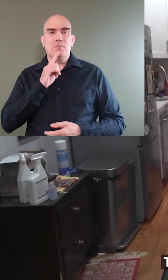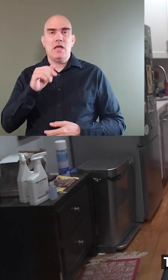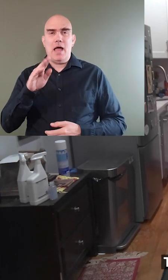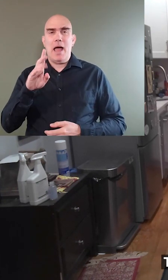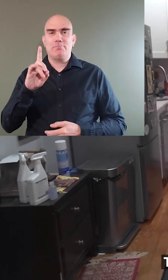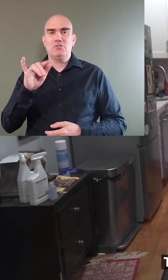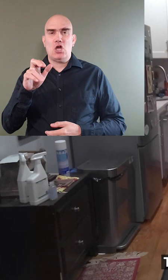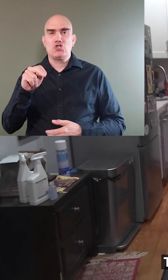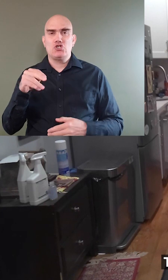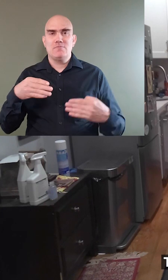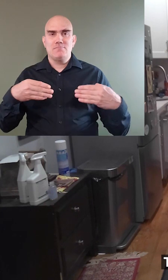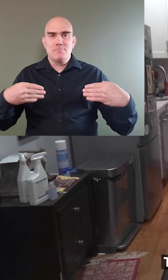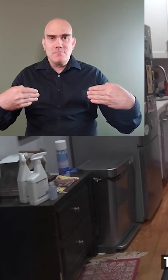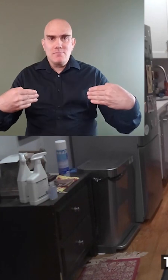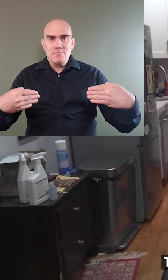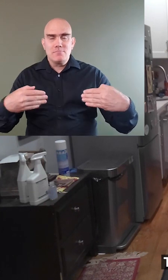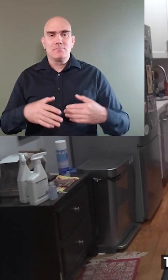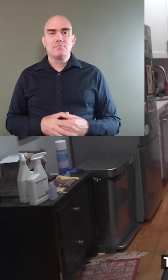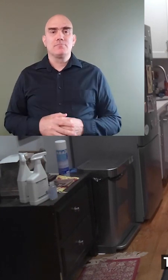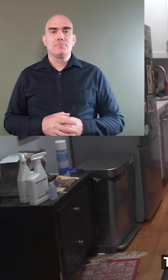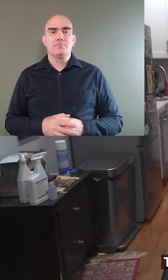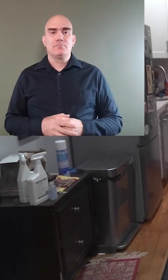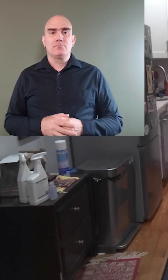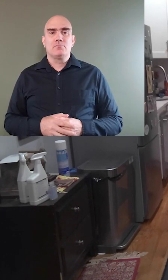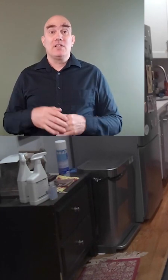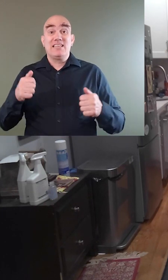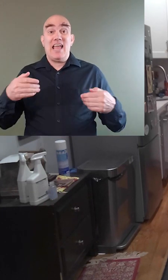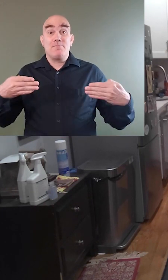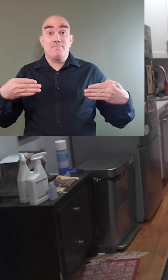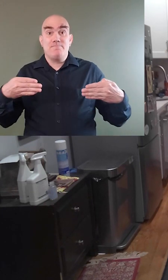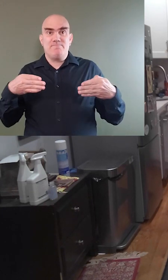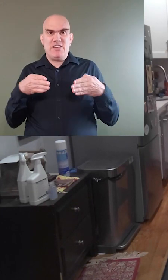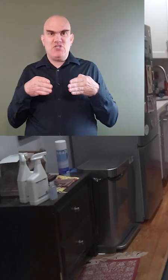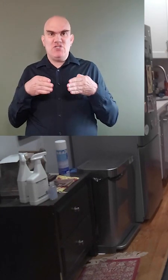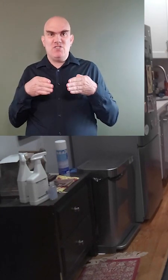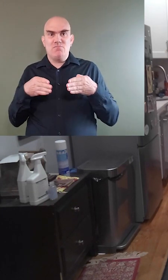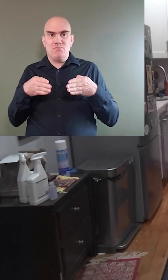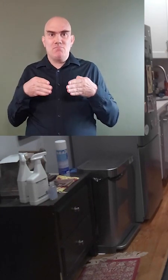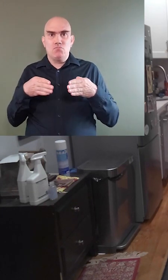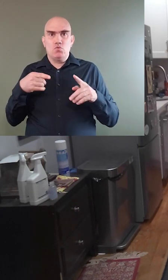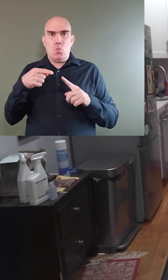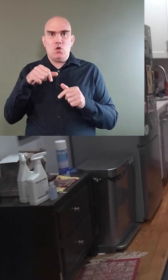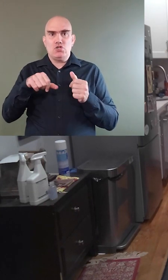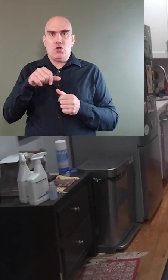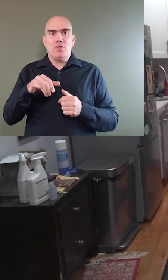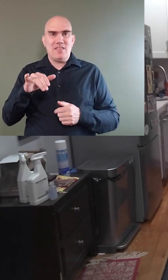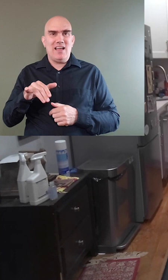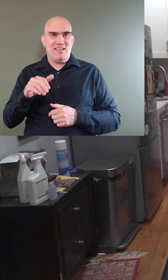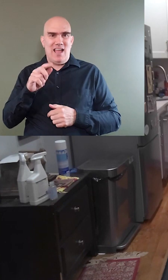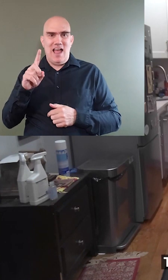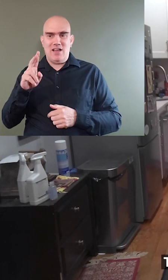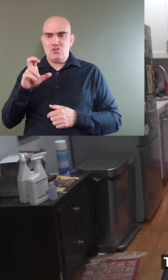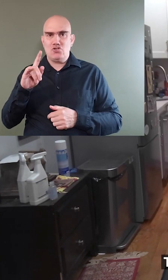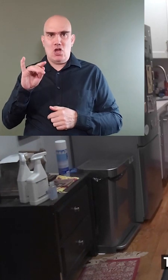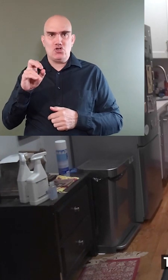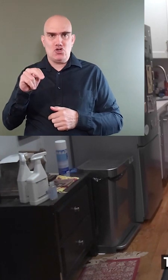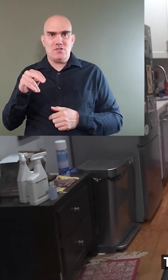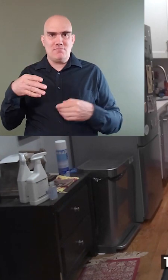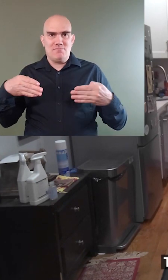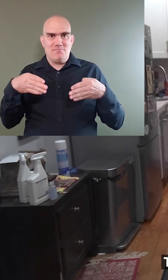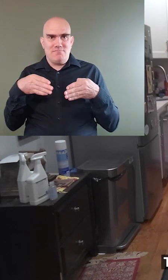That would be abduction. They can pinch in towards each other. That would